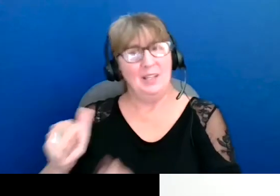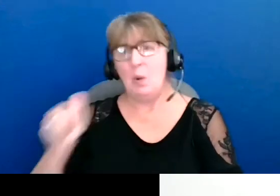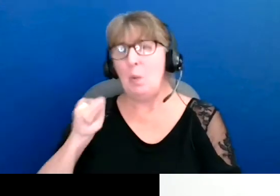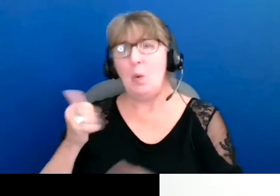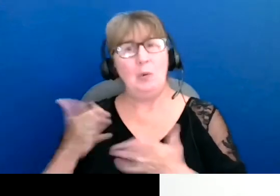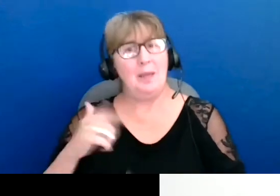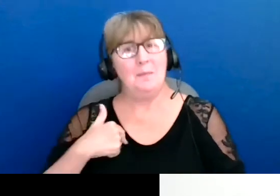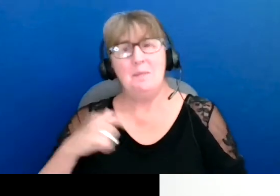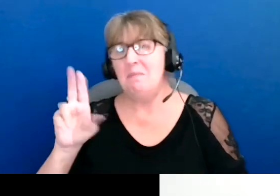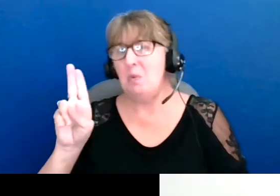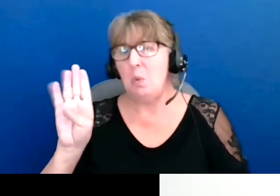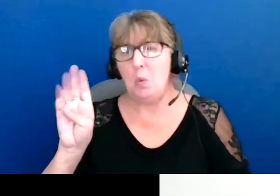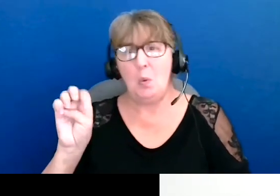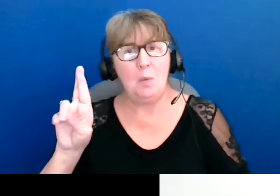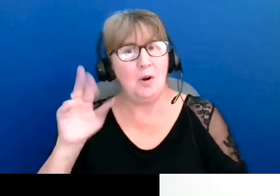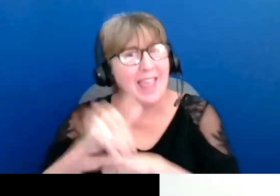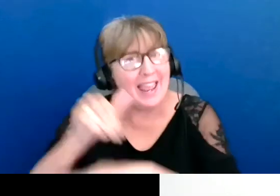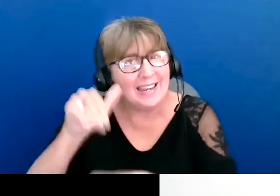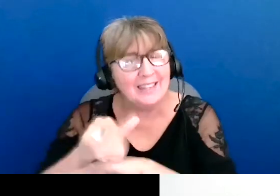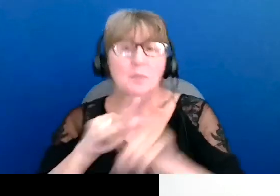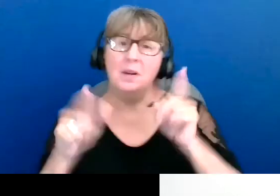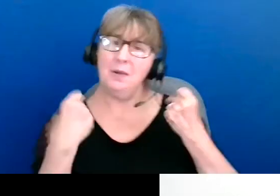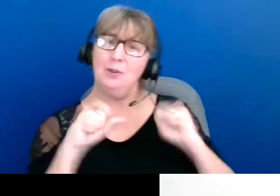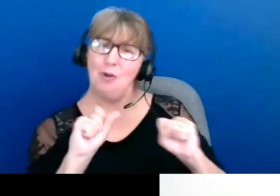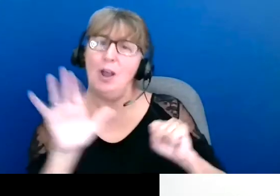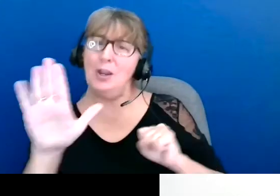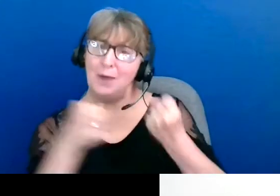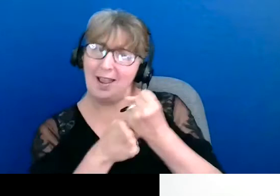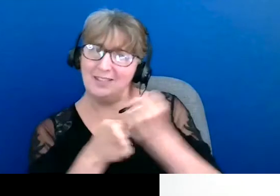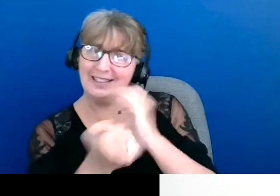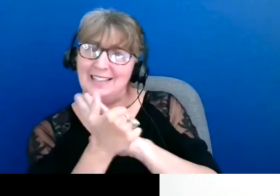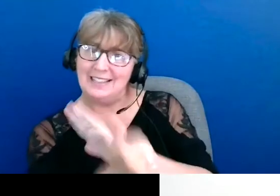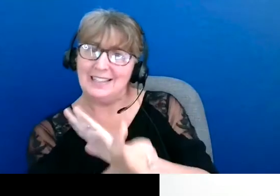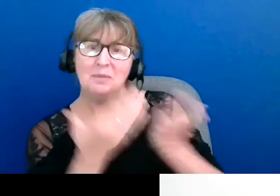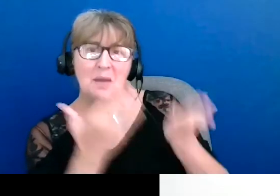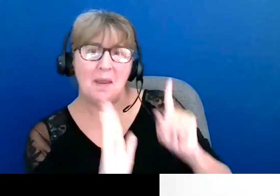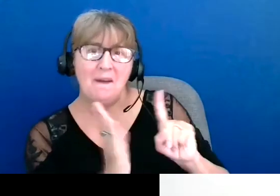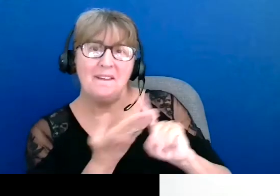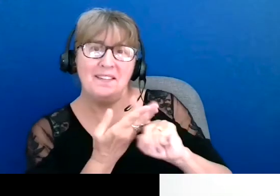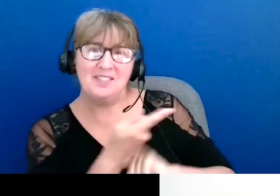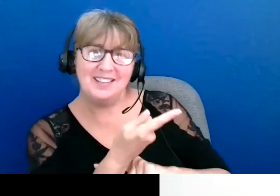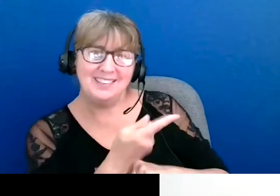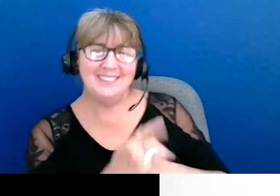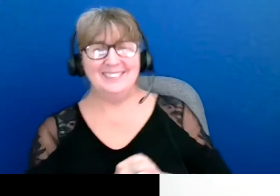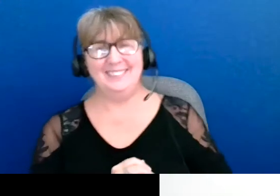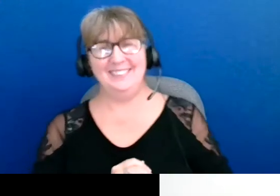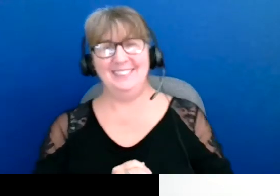Uber at night, but I will try some of these advocacy skills and hopefully I can convince her.